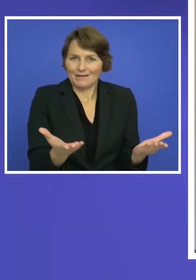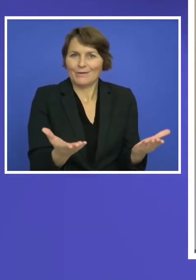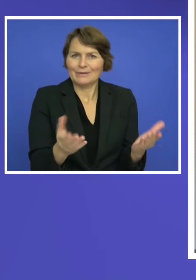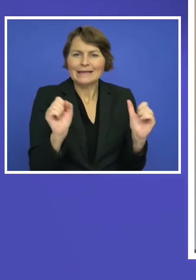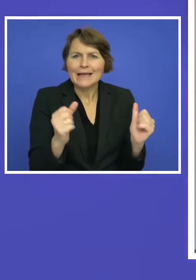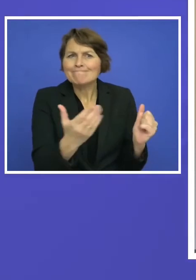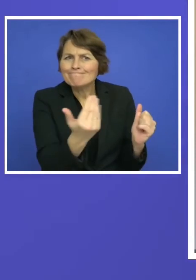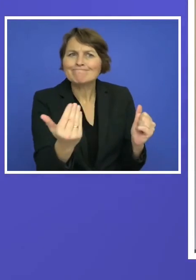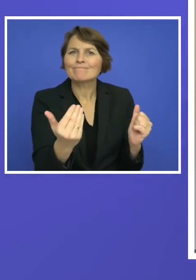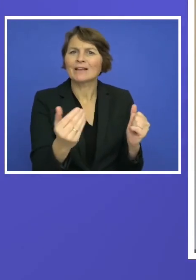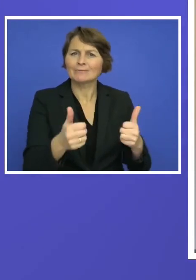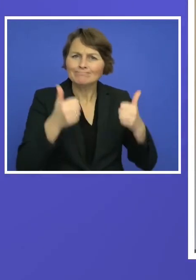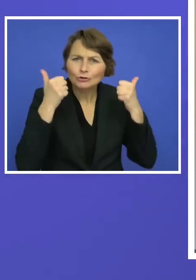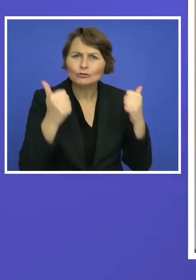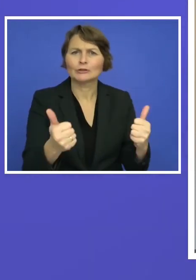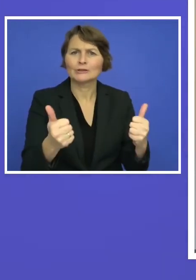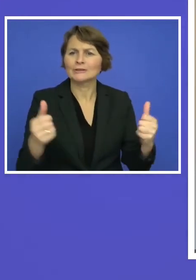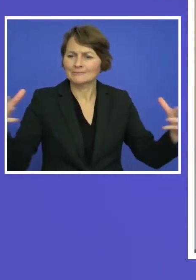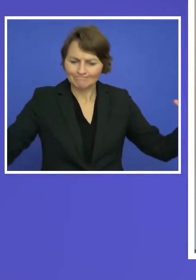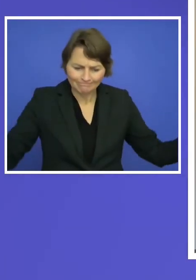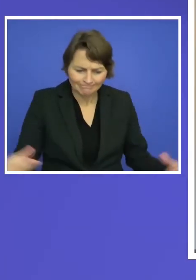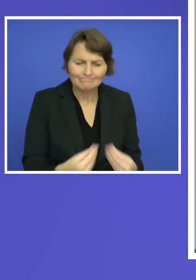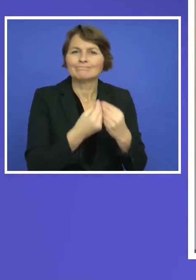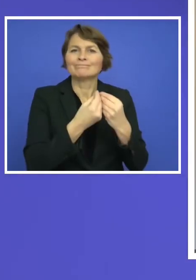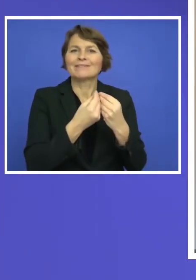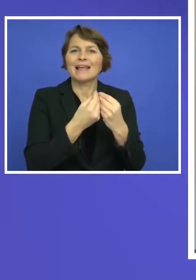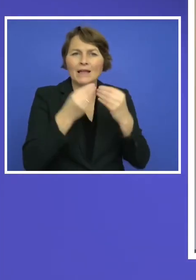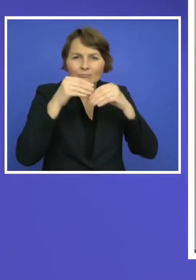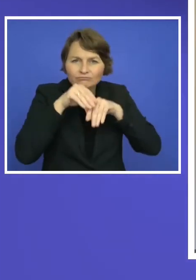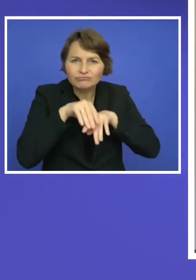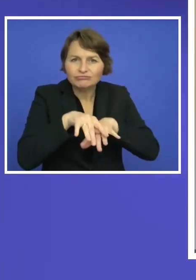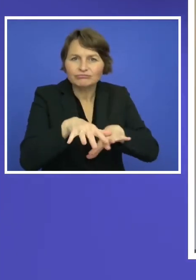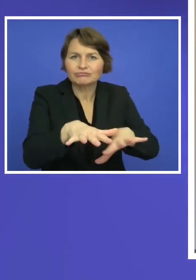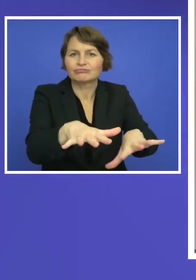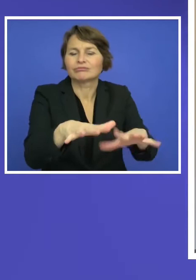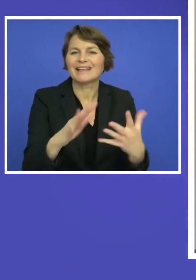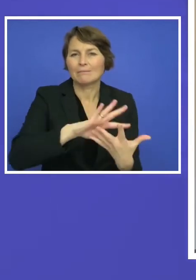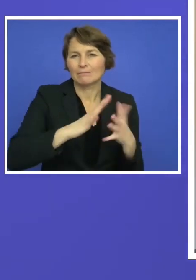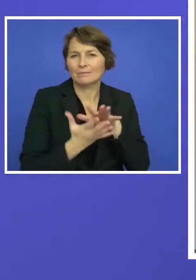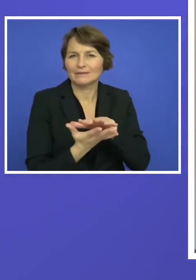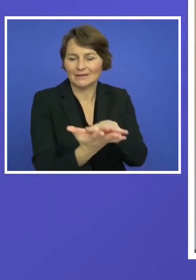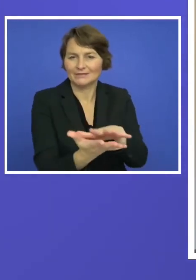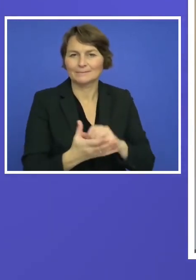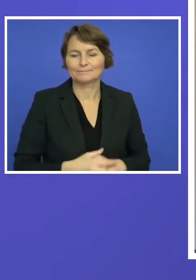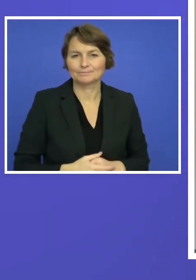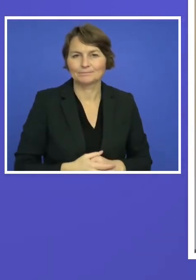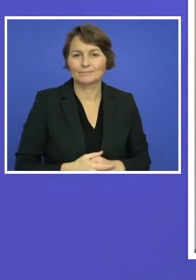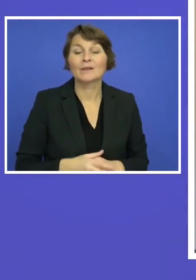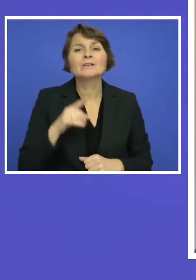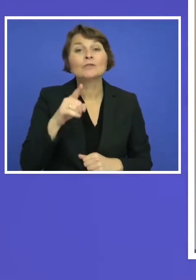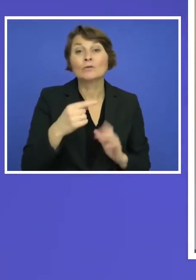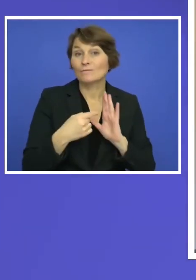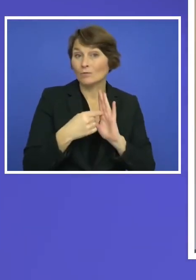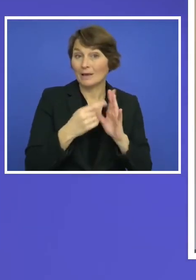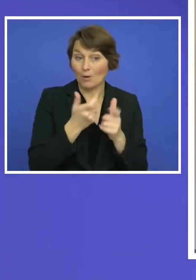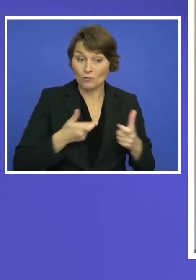to refer that at the same conference we have a session on violence against women as a joint project